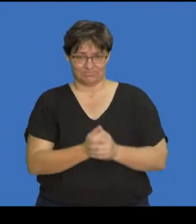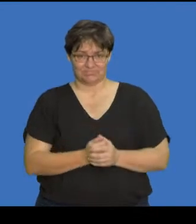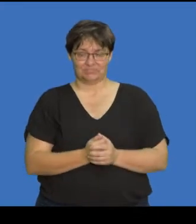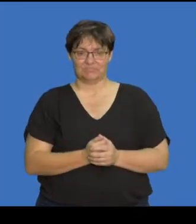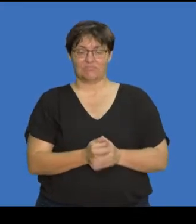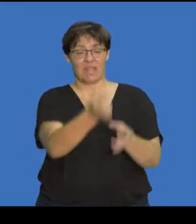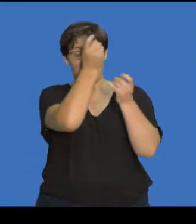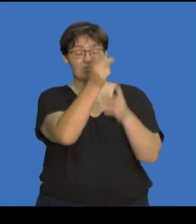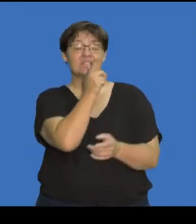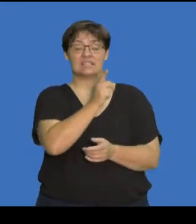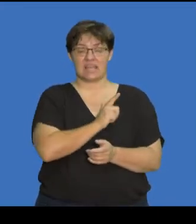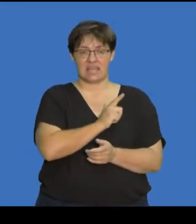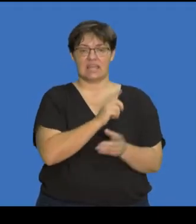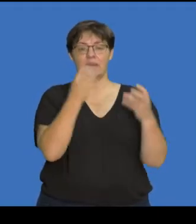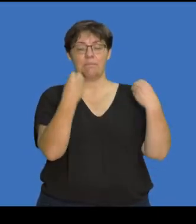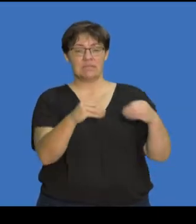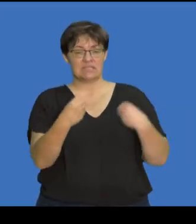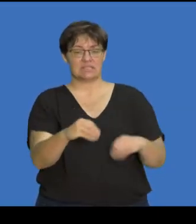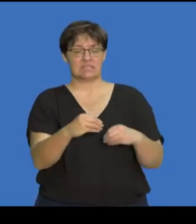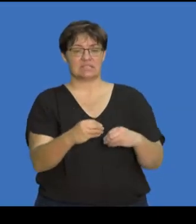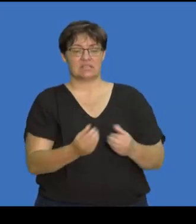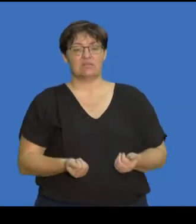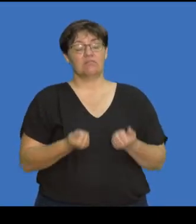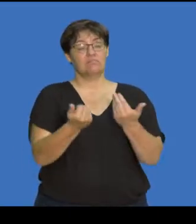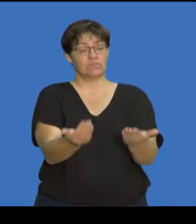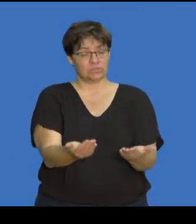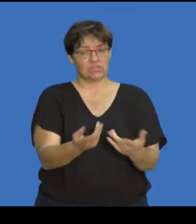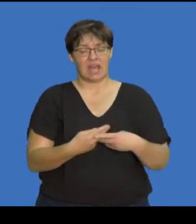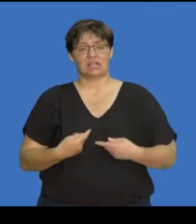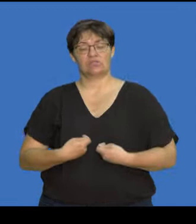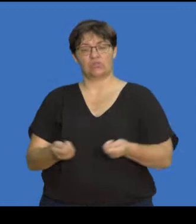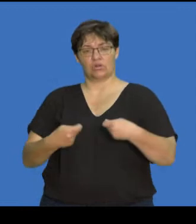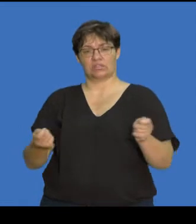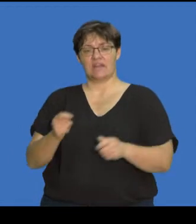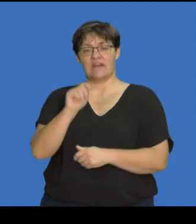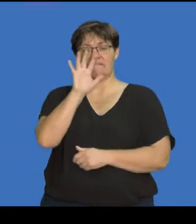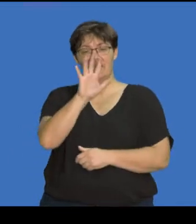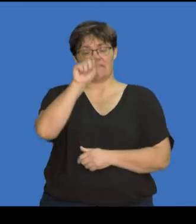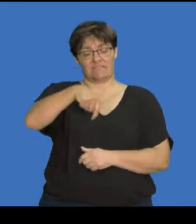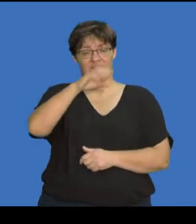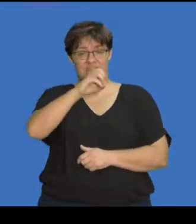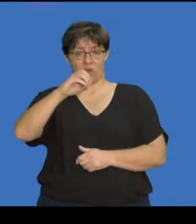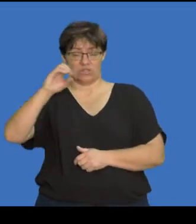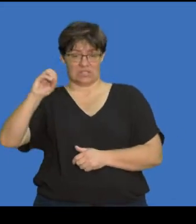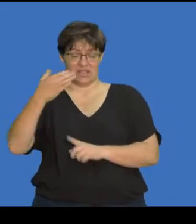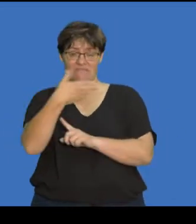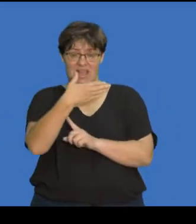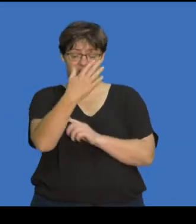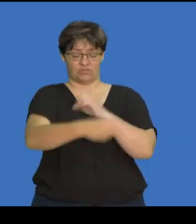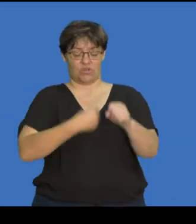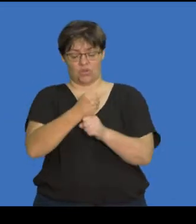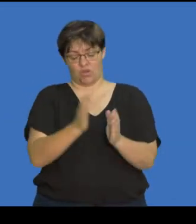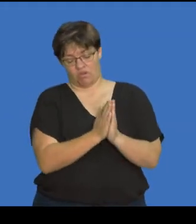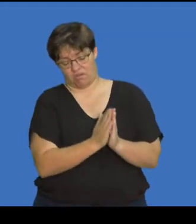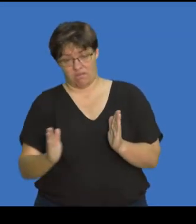you that the business produced and sold 5,000 flags during the year, right? What's